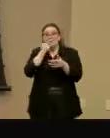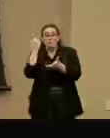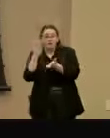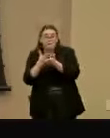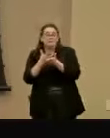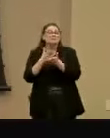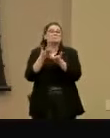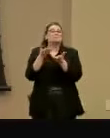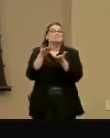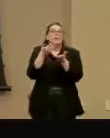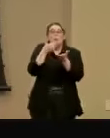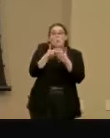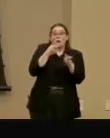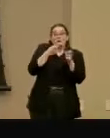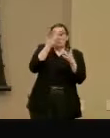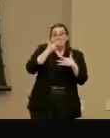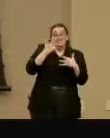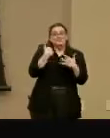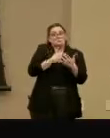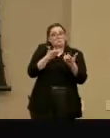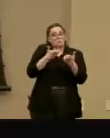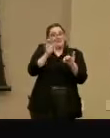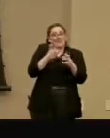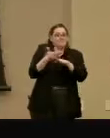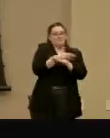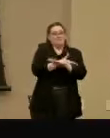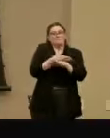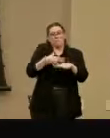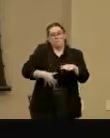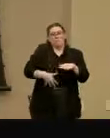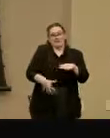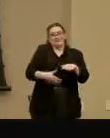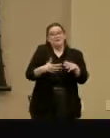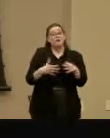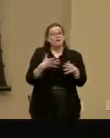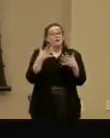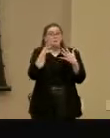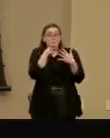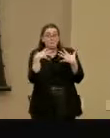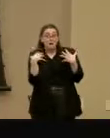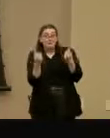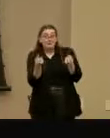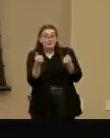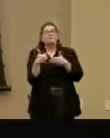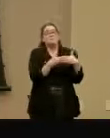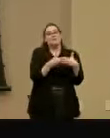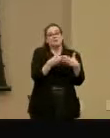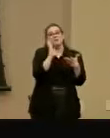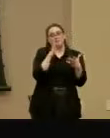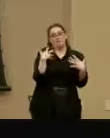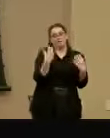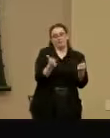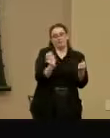well-controlled disease before somebody gets pregnant. If we have healthy mom, we have the best chance of healthy baby. We absolutely want healthy mom for healthy